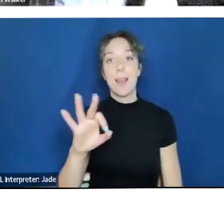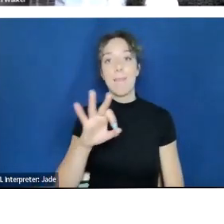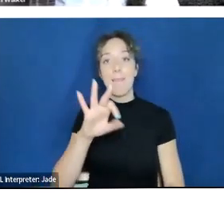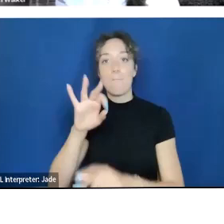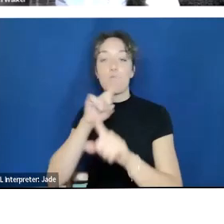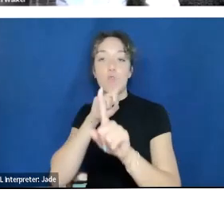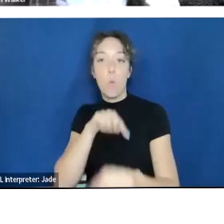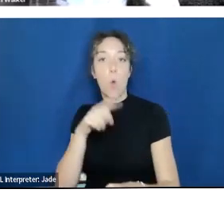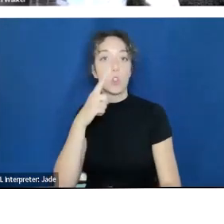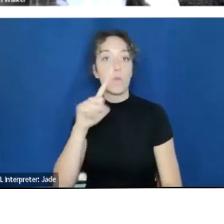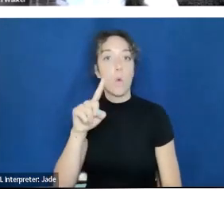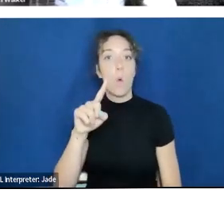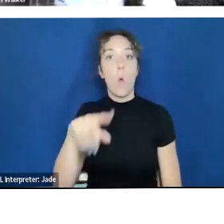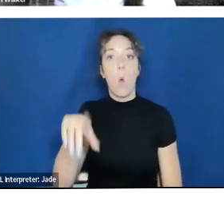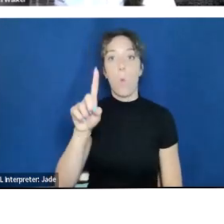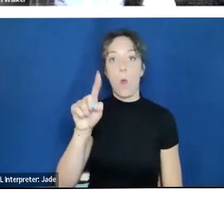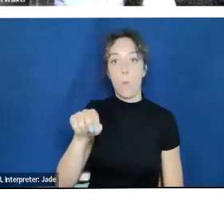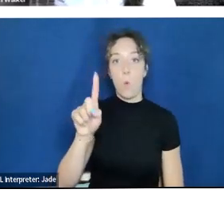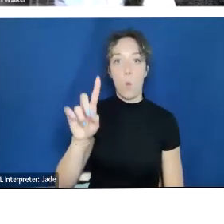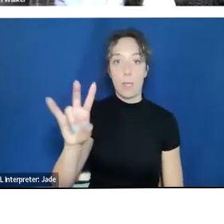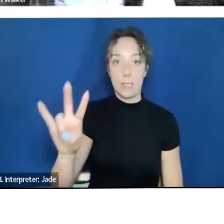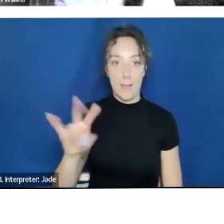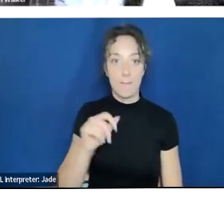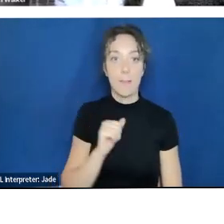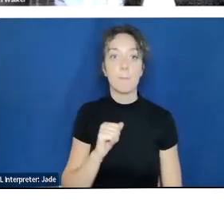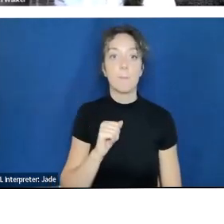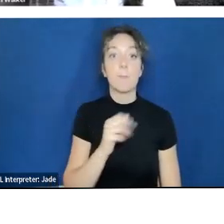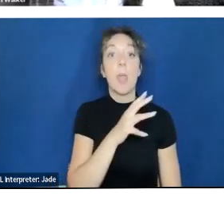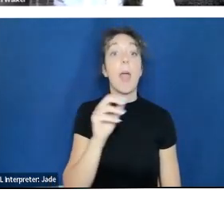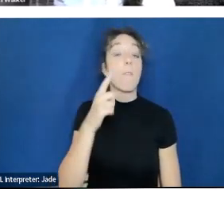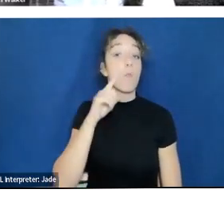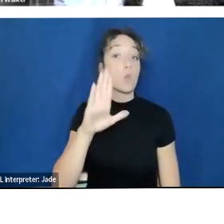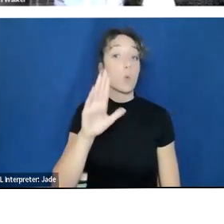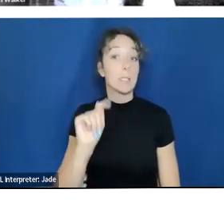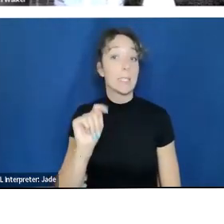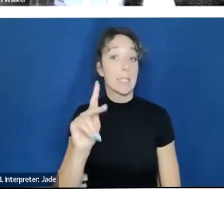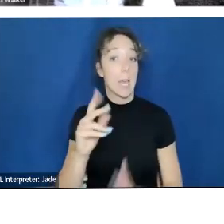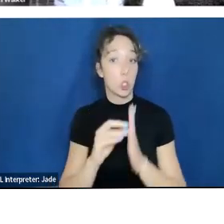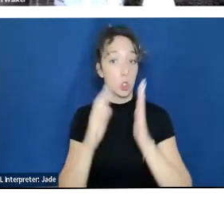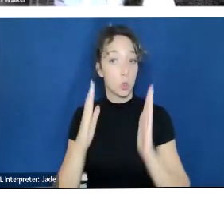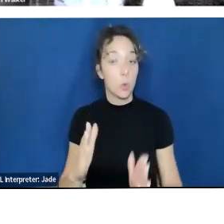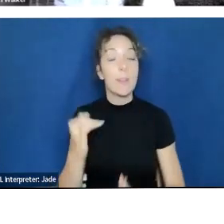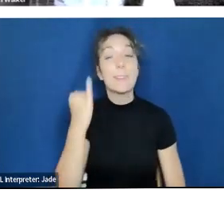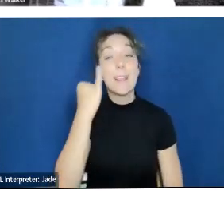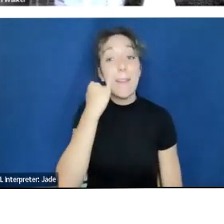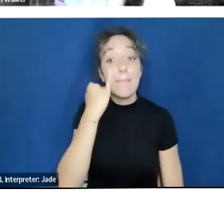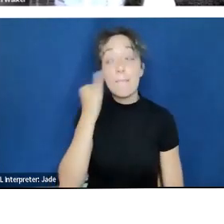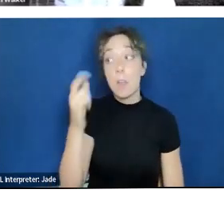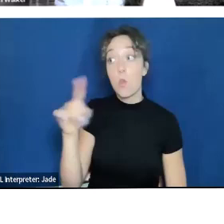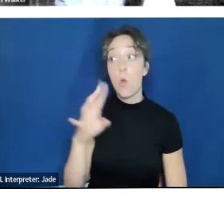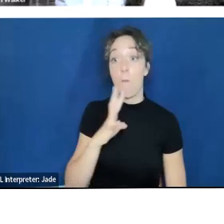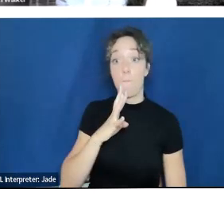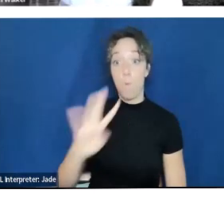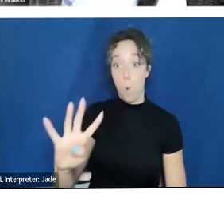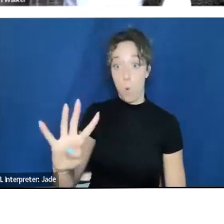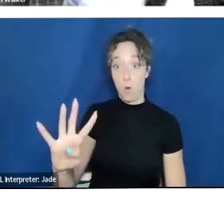1.17 and for your TK students, again, as long as they are 4 years